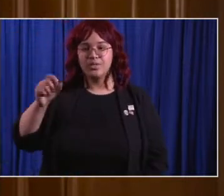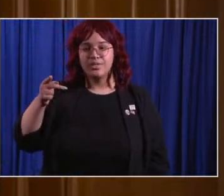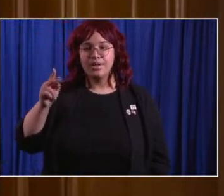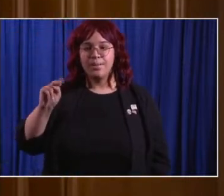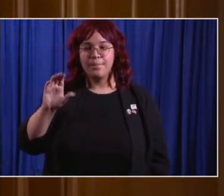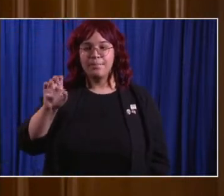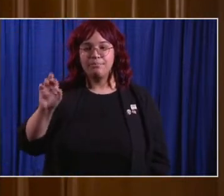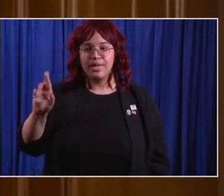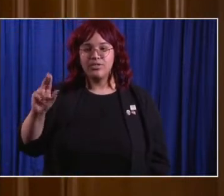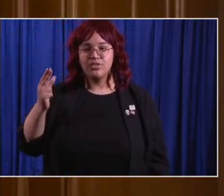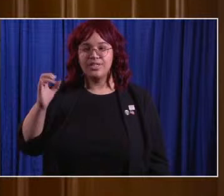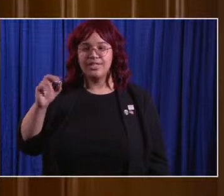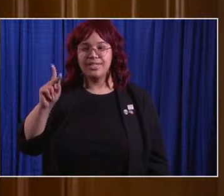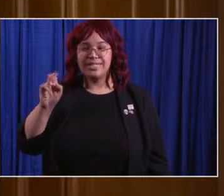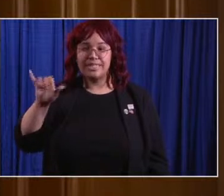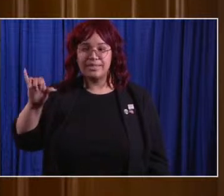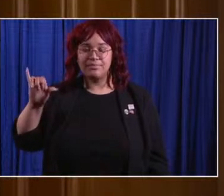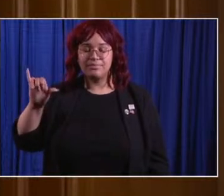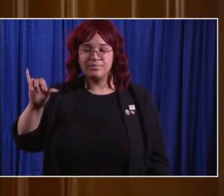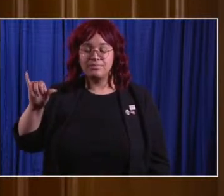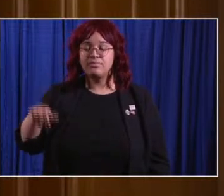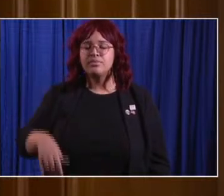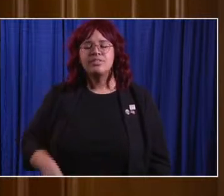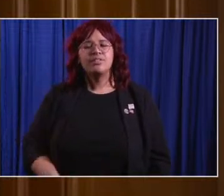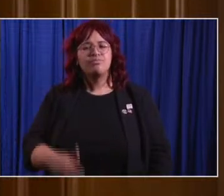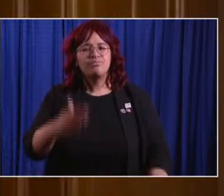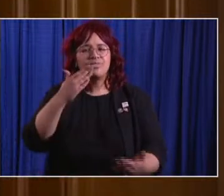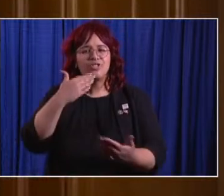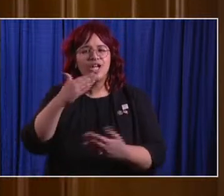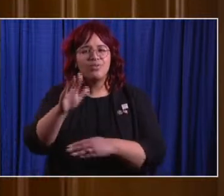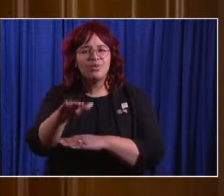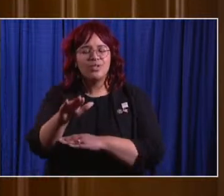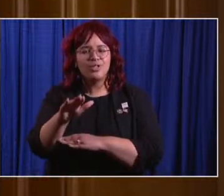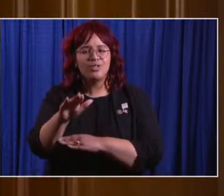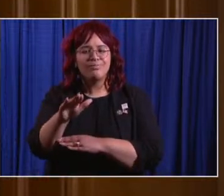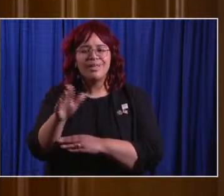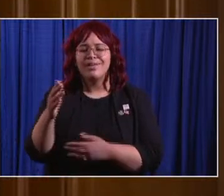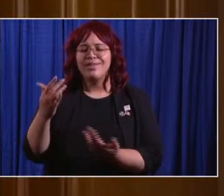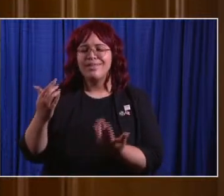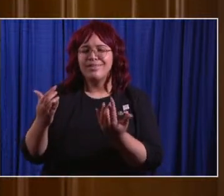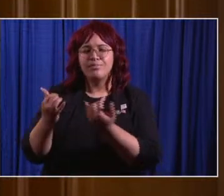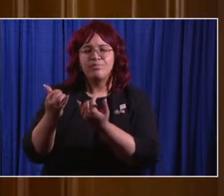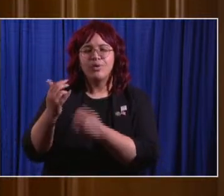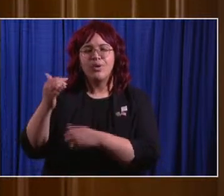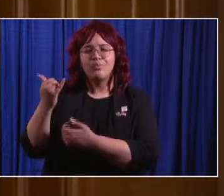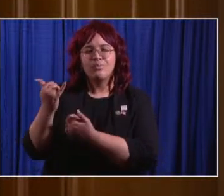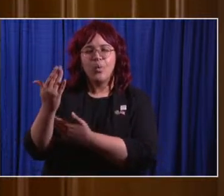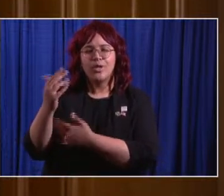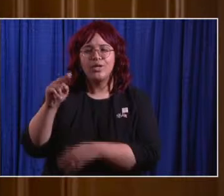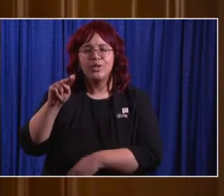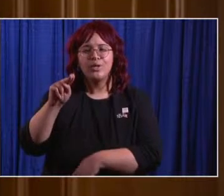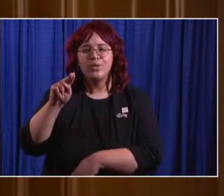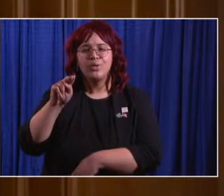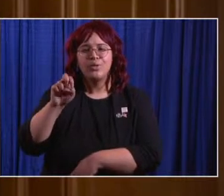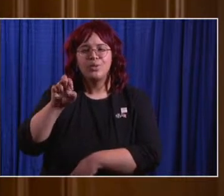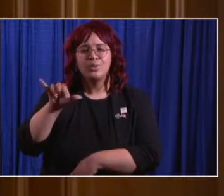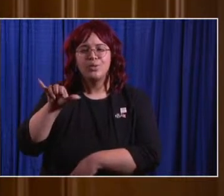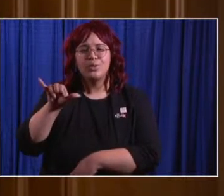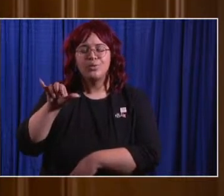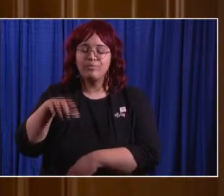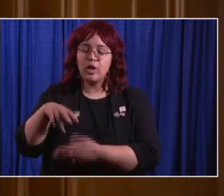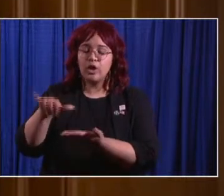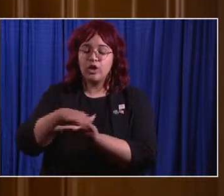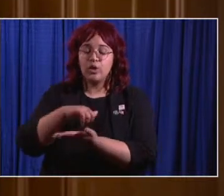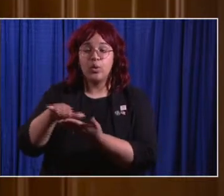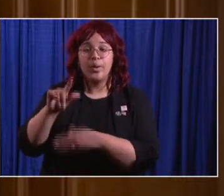New York Times this morning on concerns among the public health community that herd immunity may not be attainable